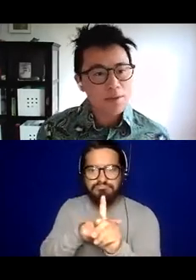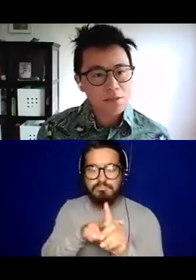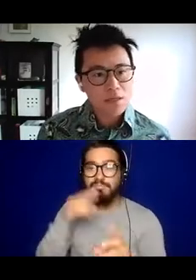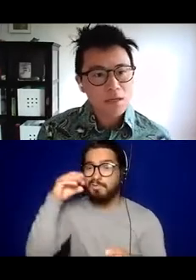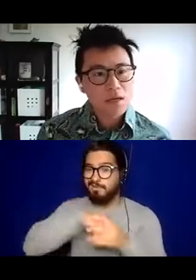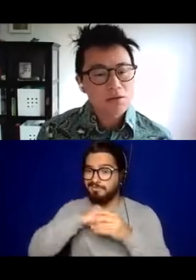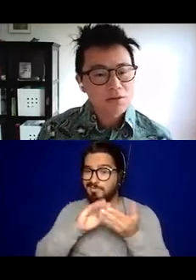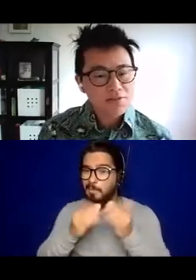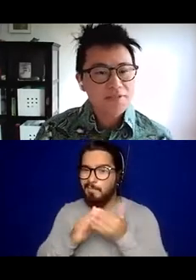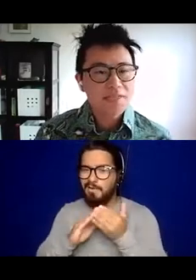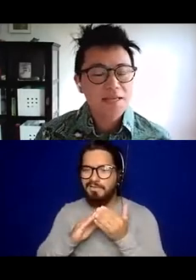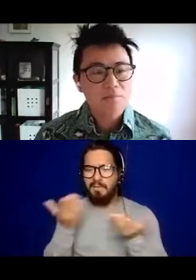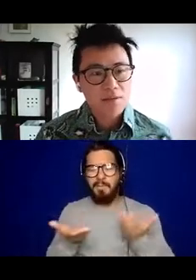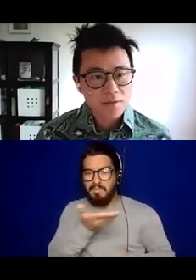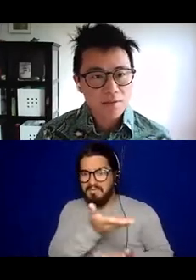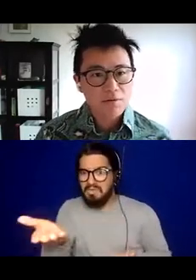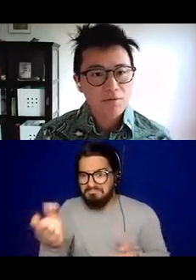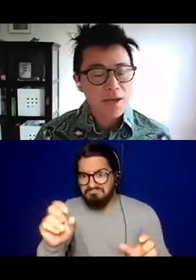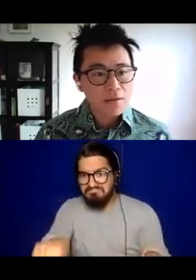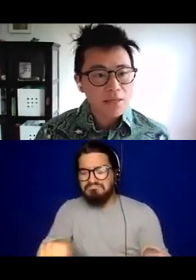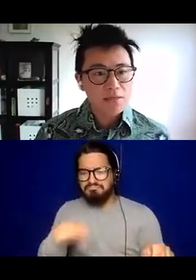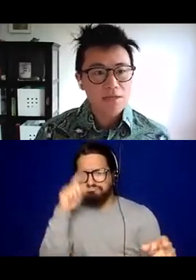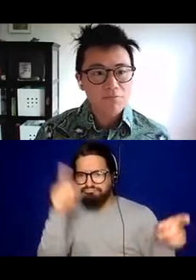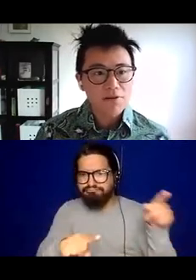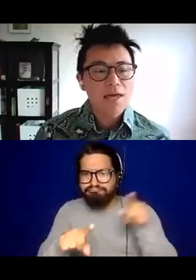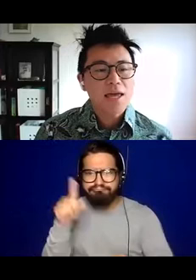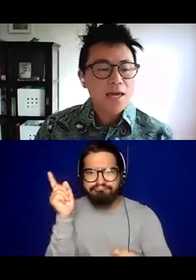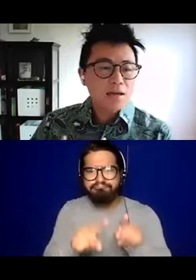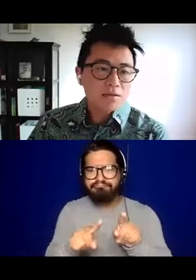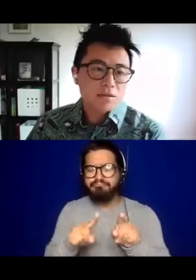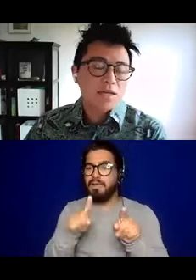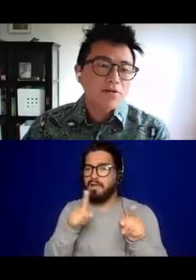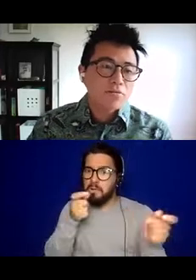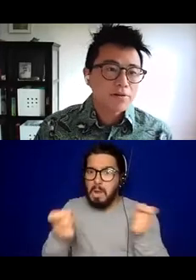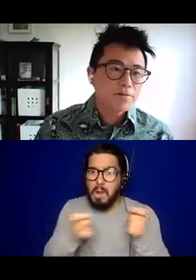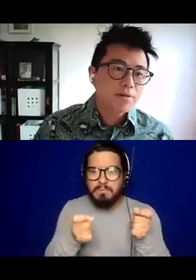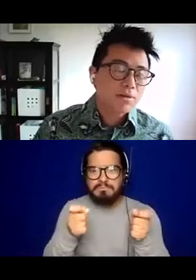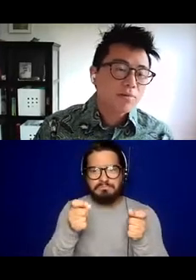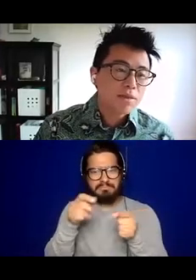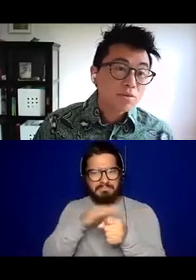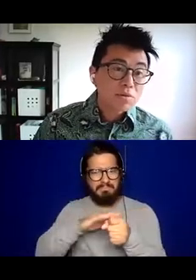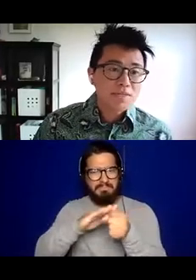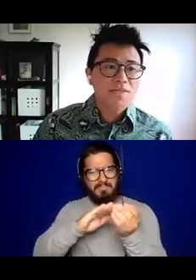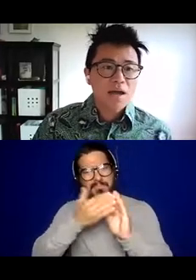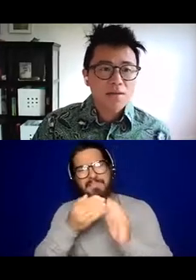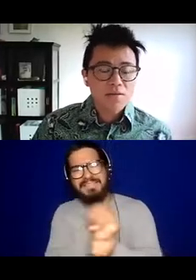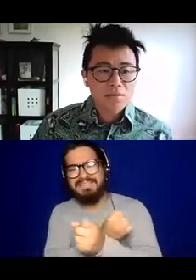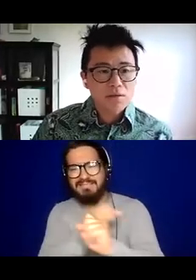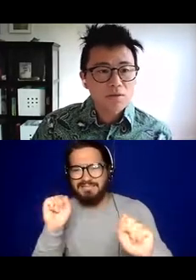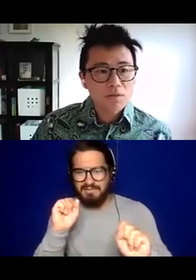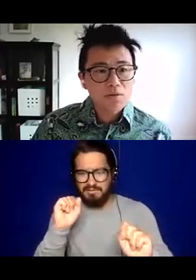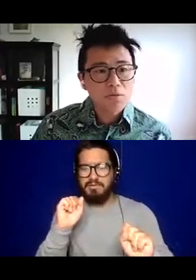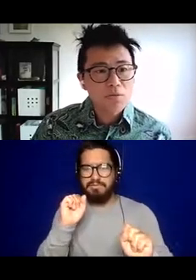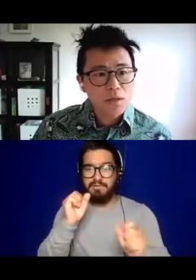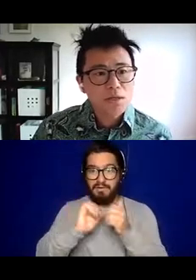make agreements, you can facilitate space in a certain way that makes it safer. And together with the way the tool is designed, you